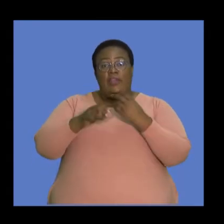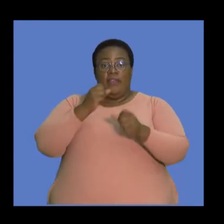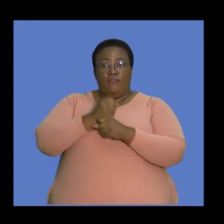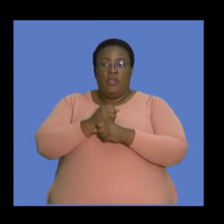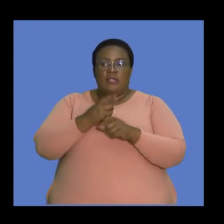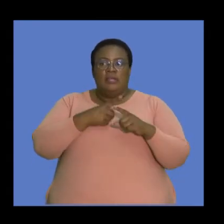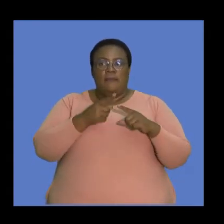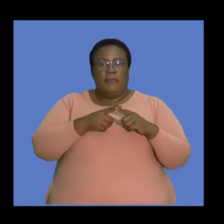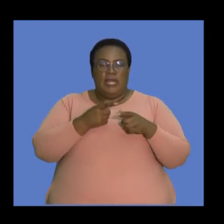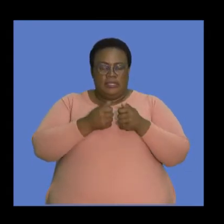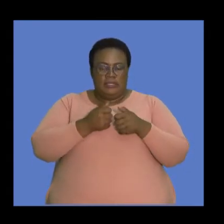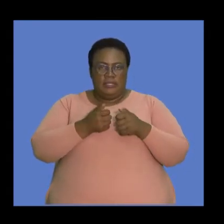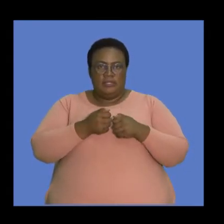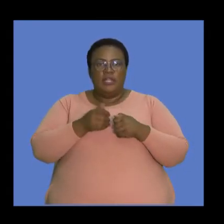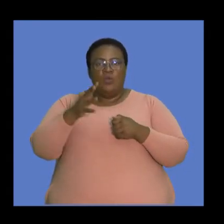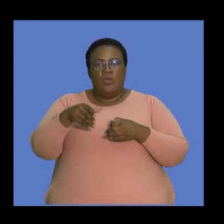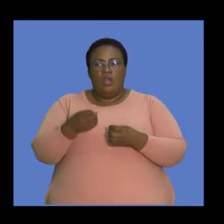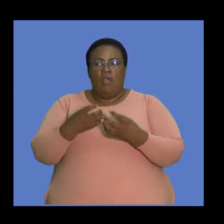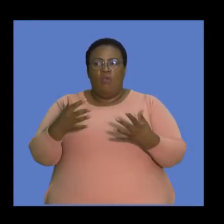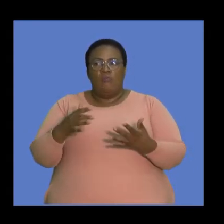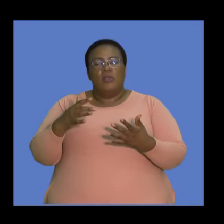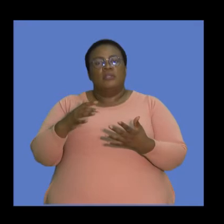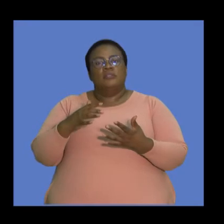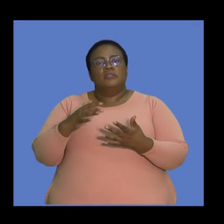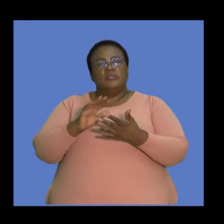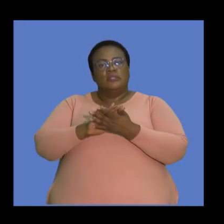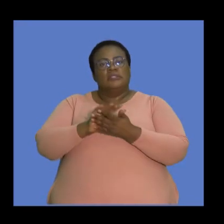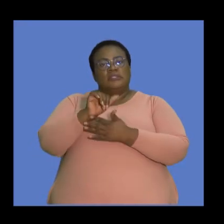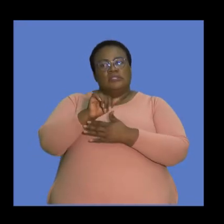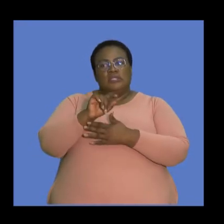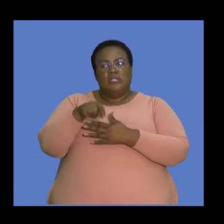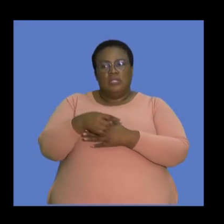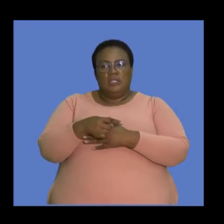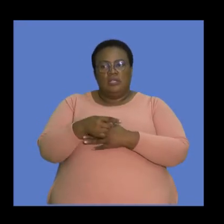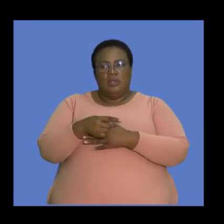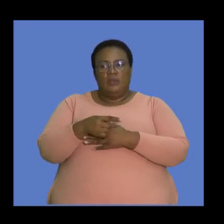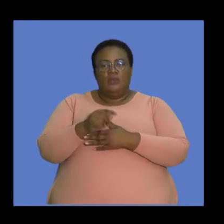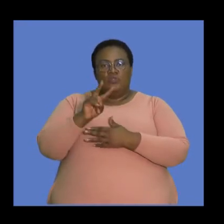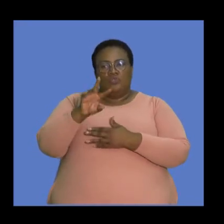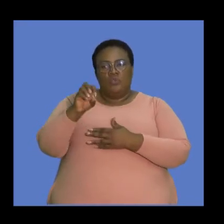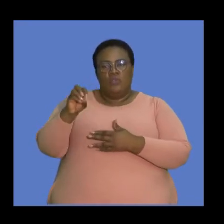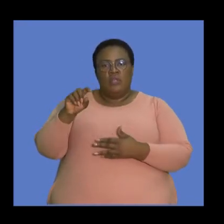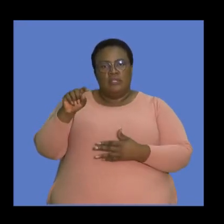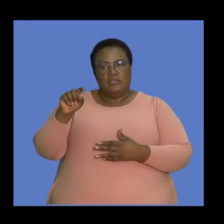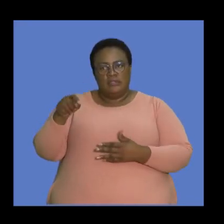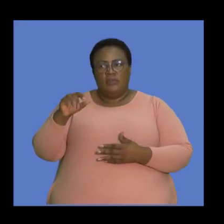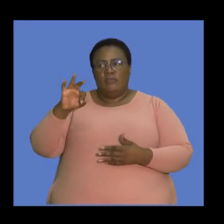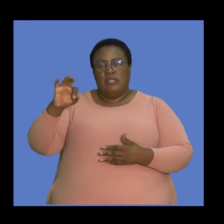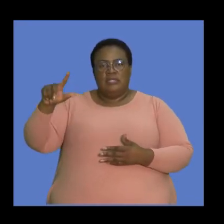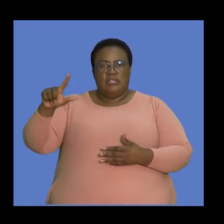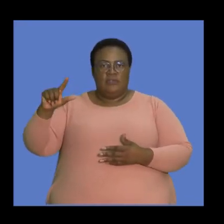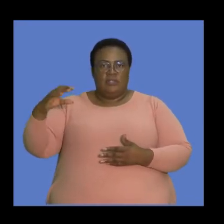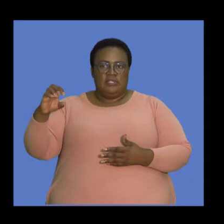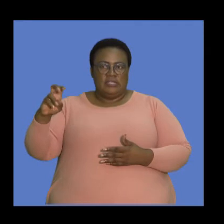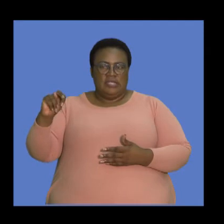then cost after 5 years, right? If our rate of inflation was at that point. Now let's look at the comparison now